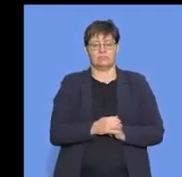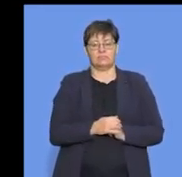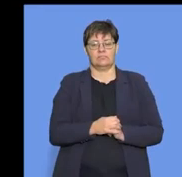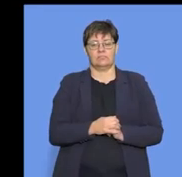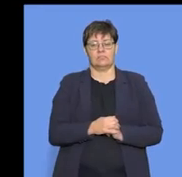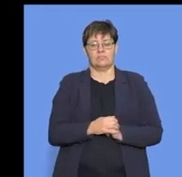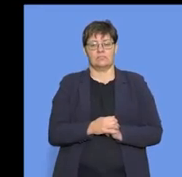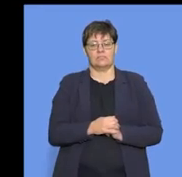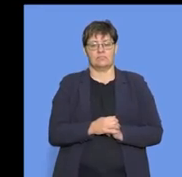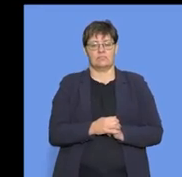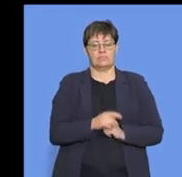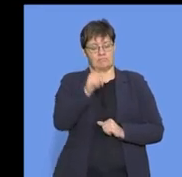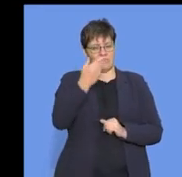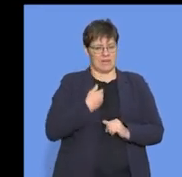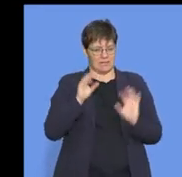neater version of that.